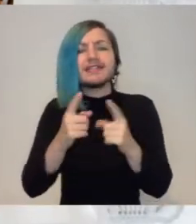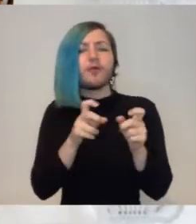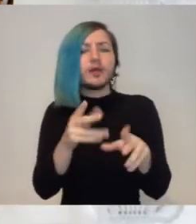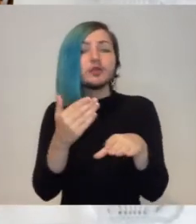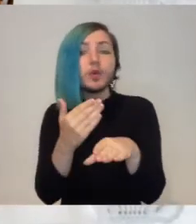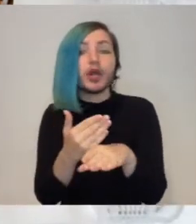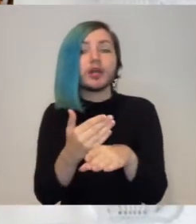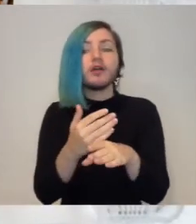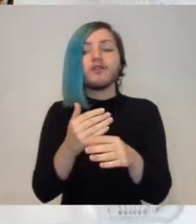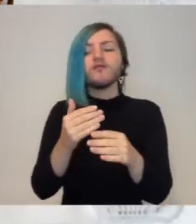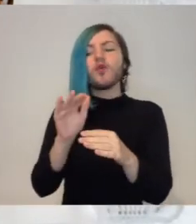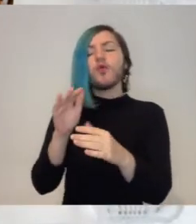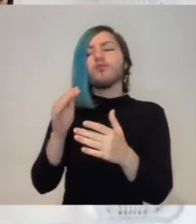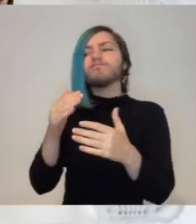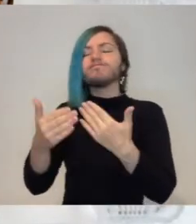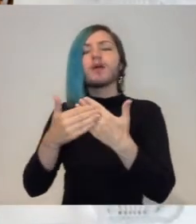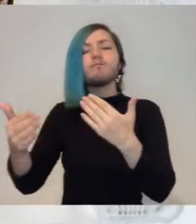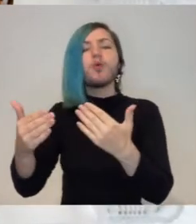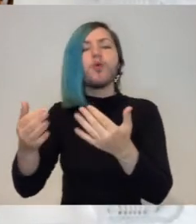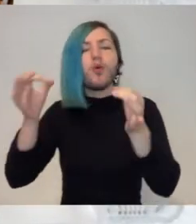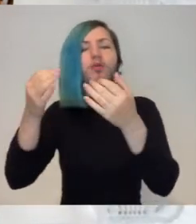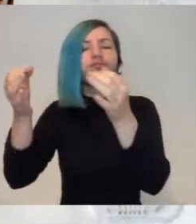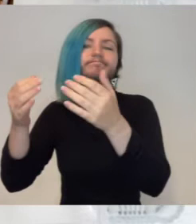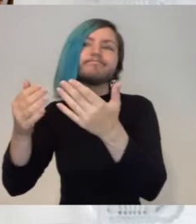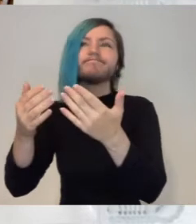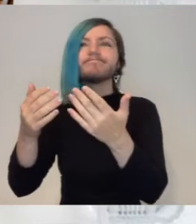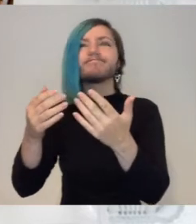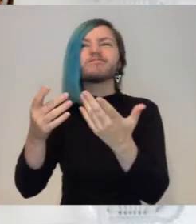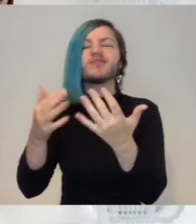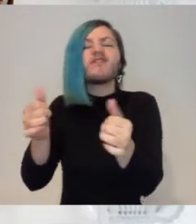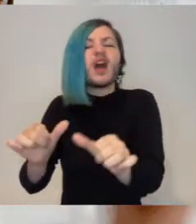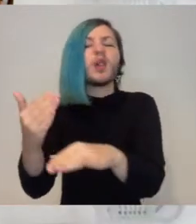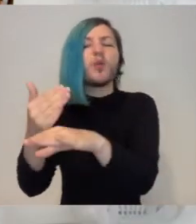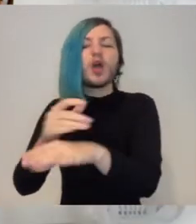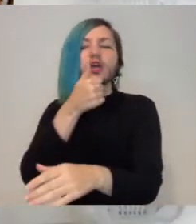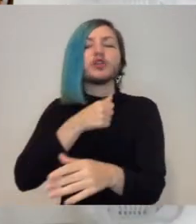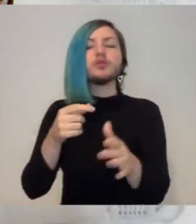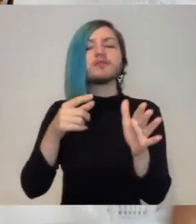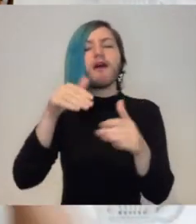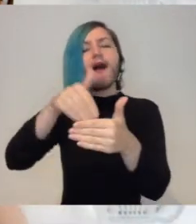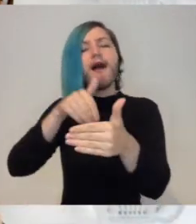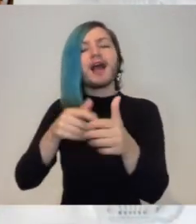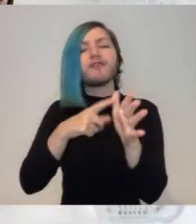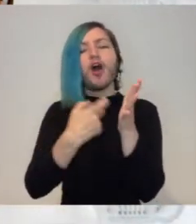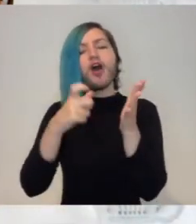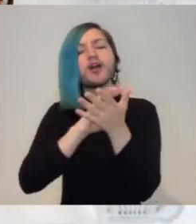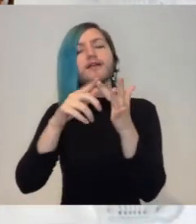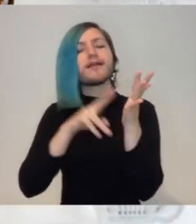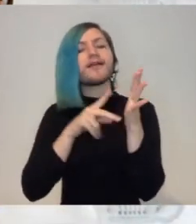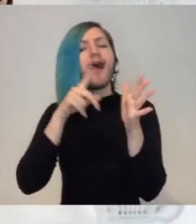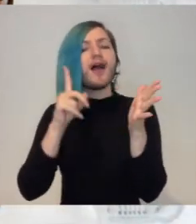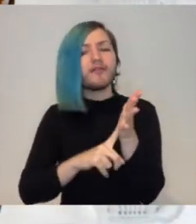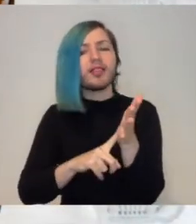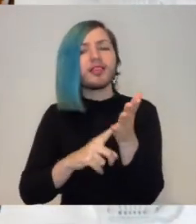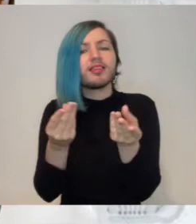I'm working on sort of more developed pieces of work, I will use archival mediums, but at this stage, it's a good idea